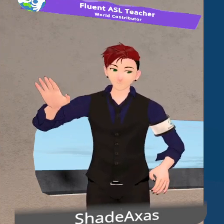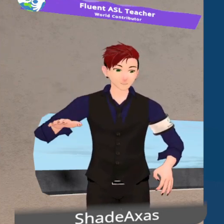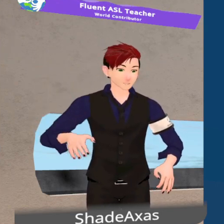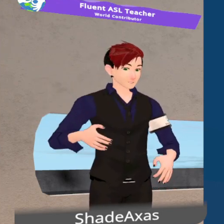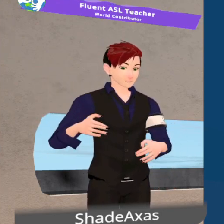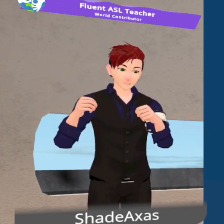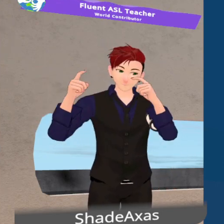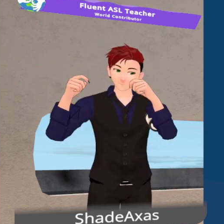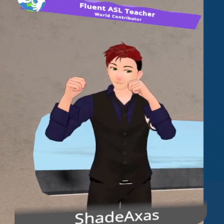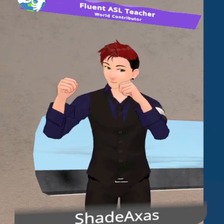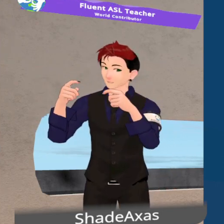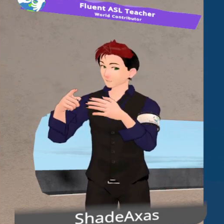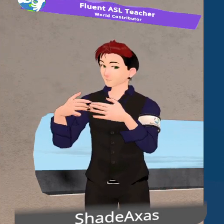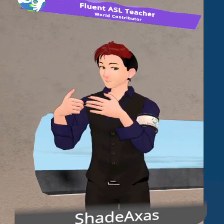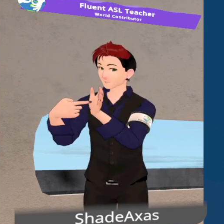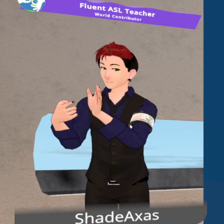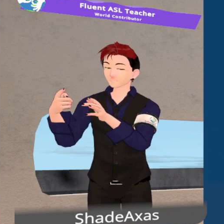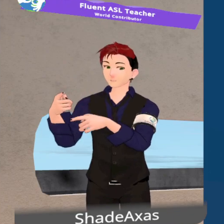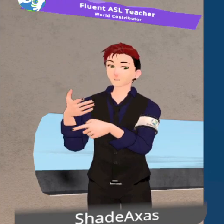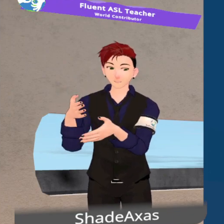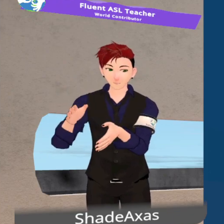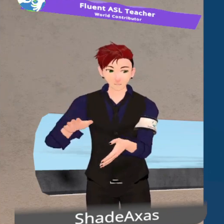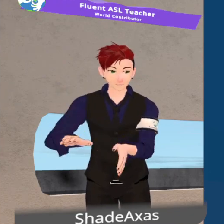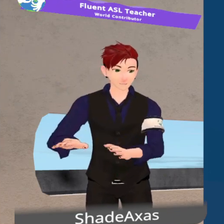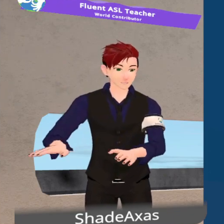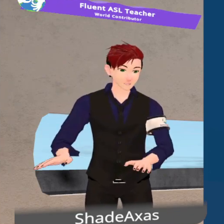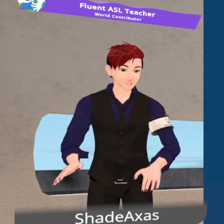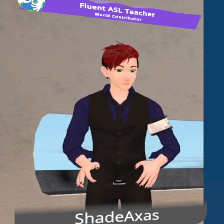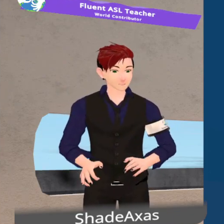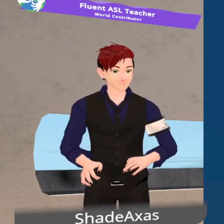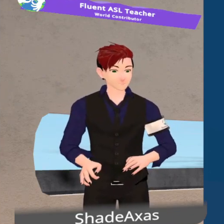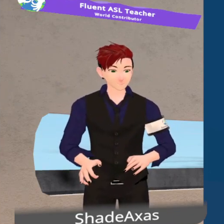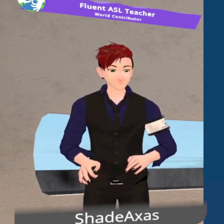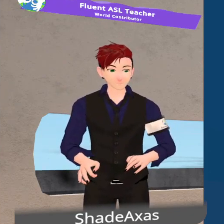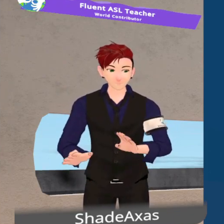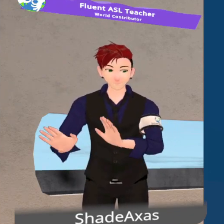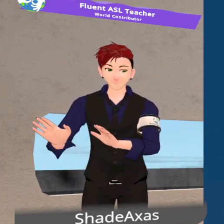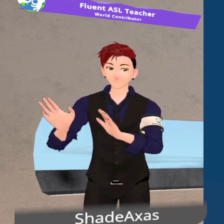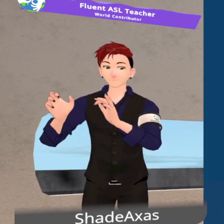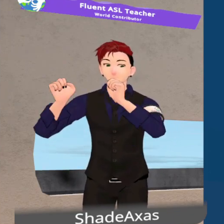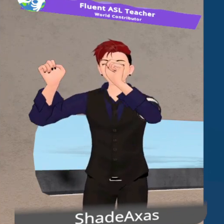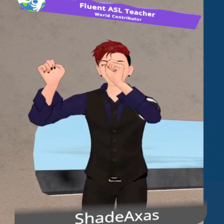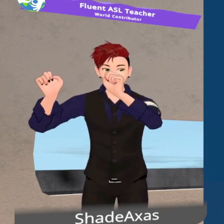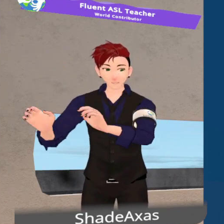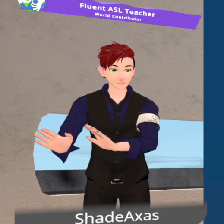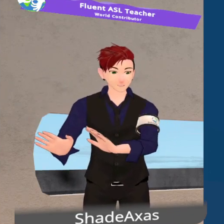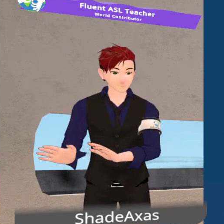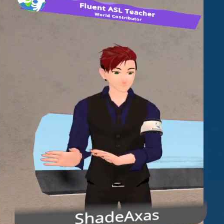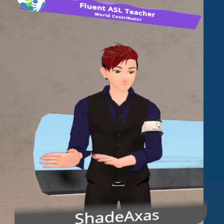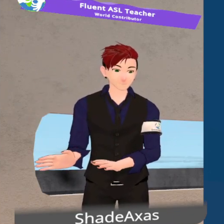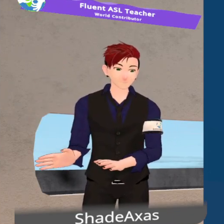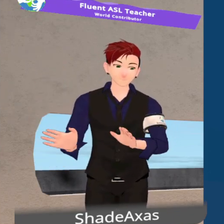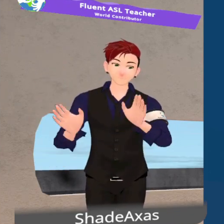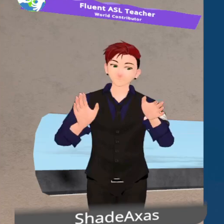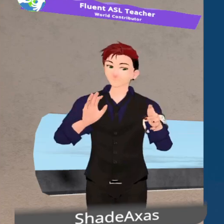right, here you go, let me teach you, let me show you the ways, young Padawan. That is teaching.